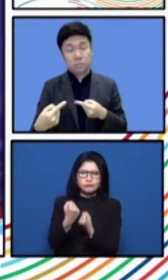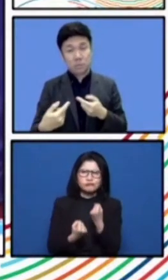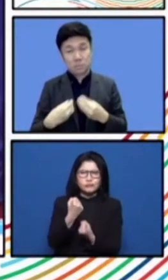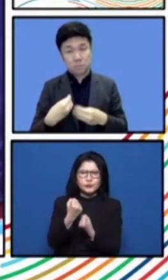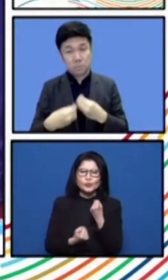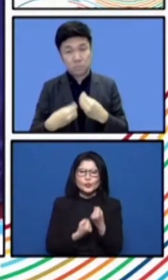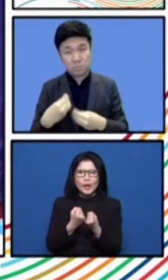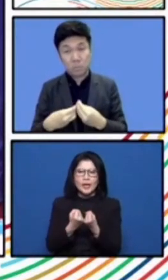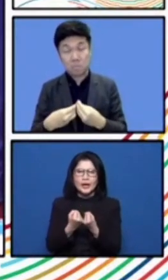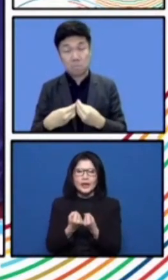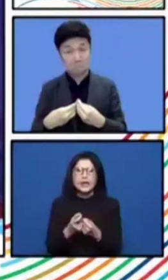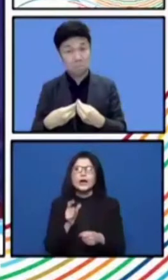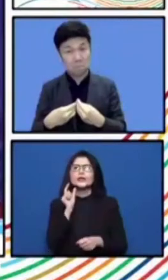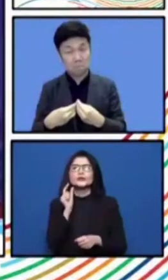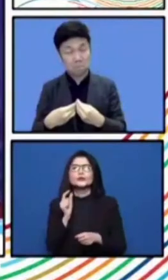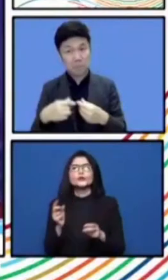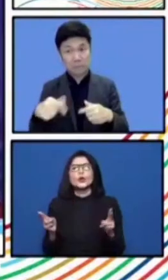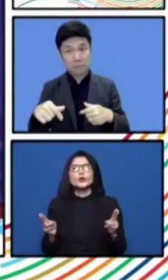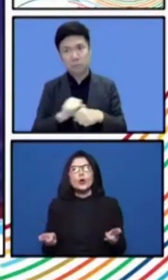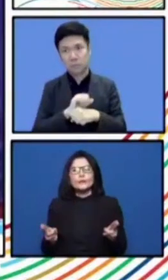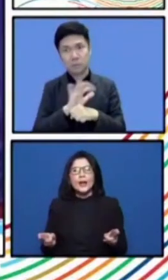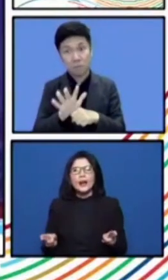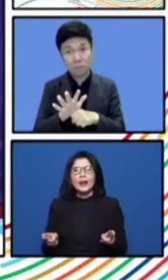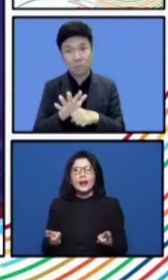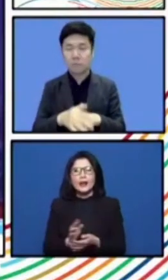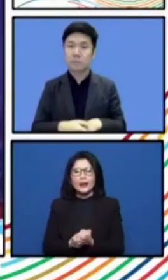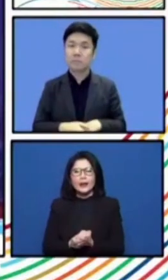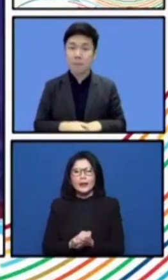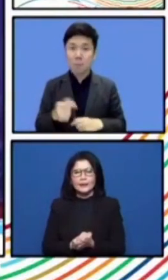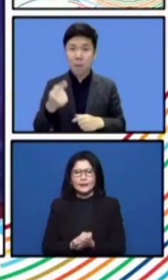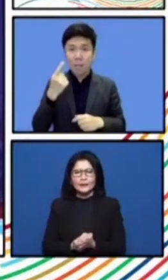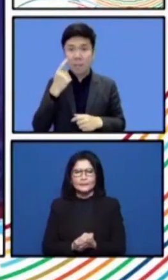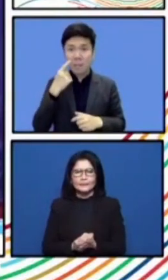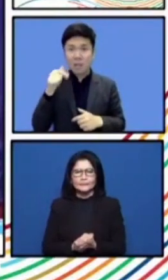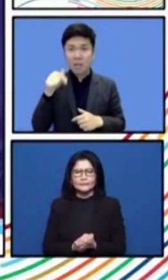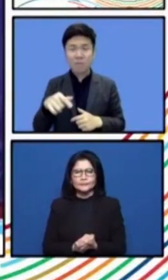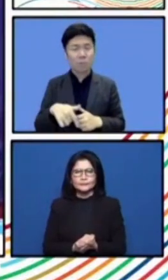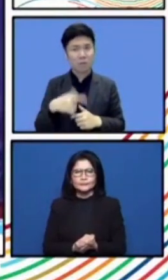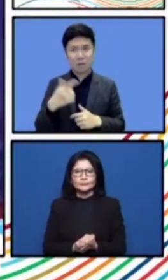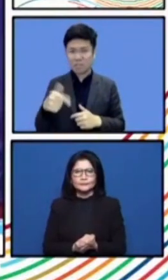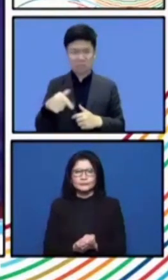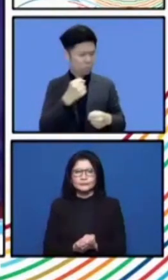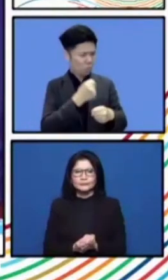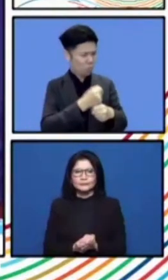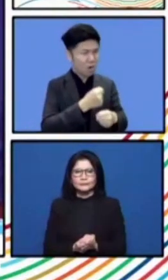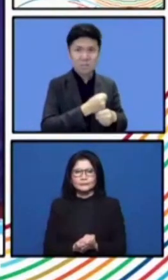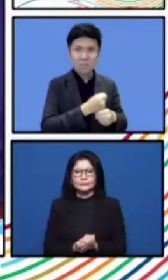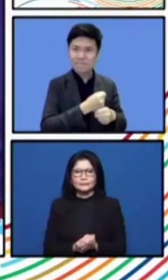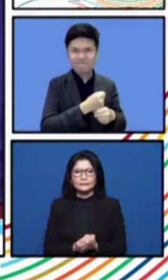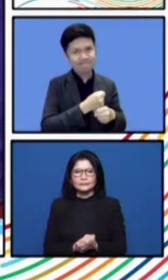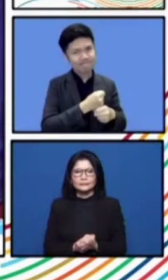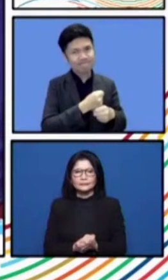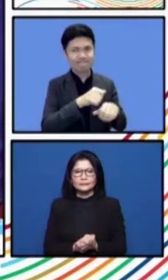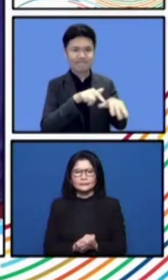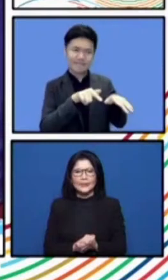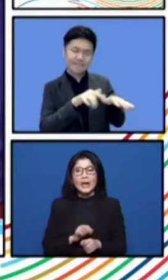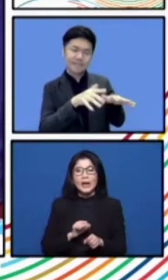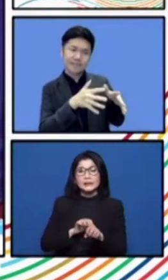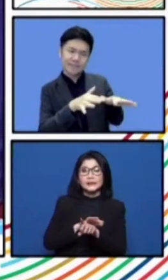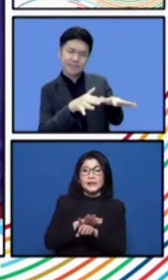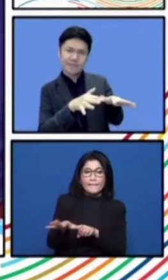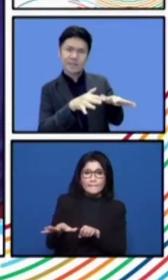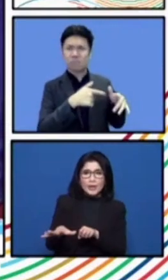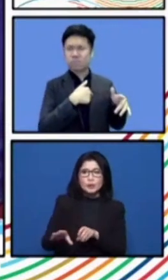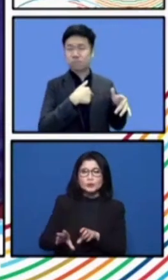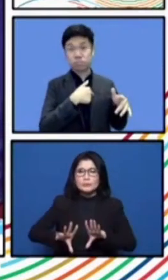this pandemic is concerned and the impact on the employment of a person with with disabilities and the